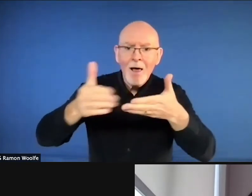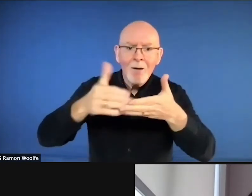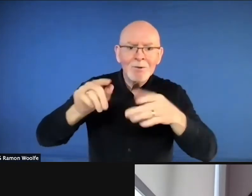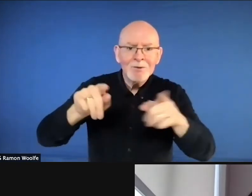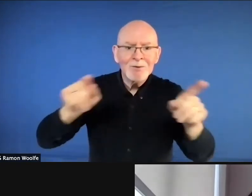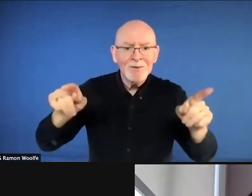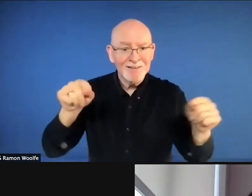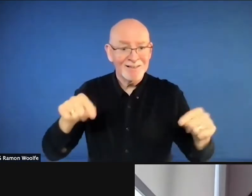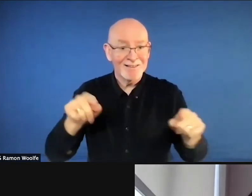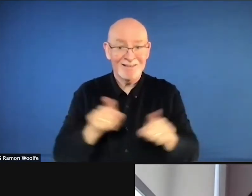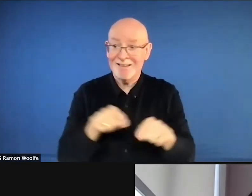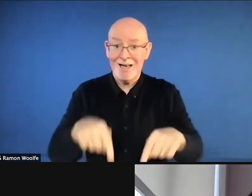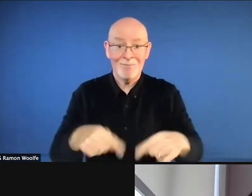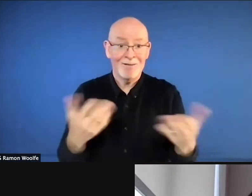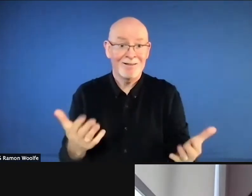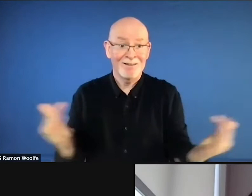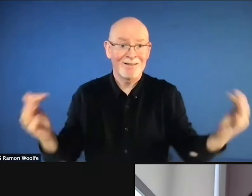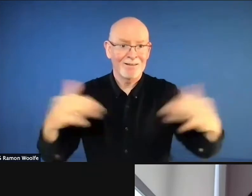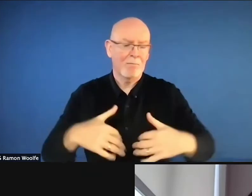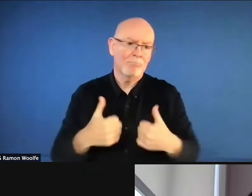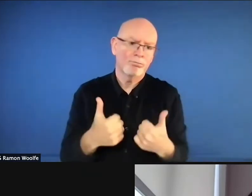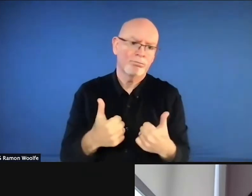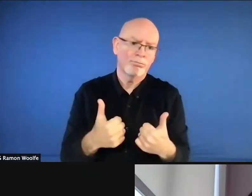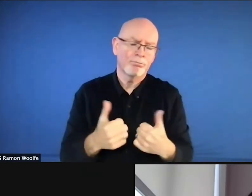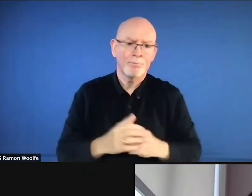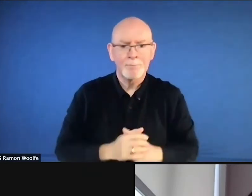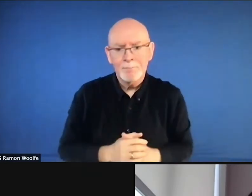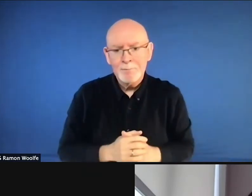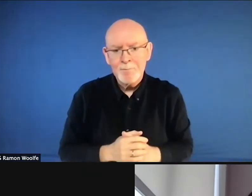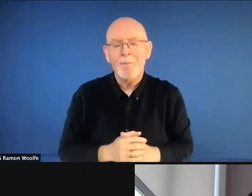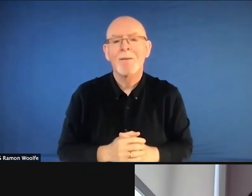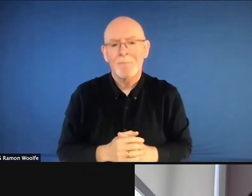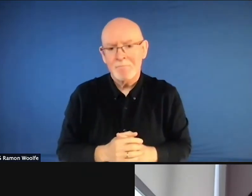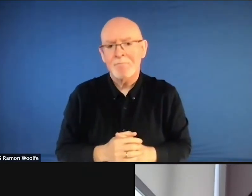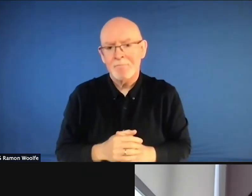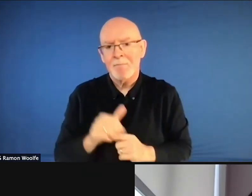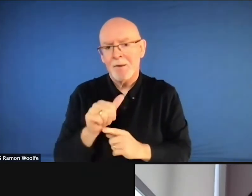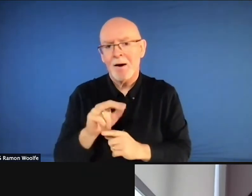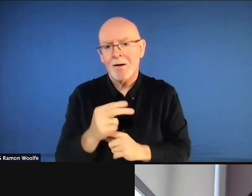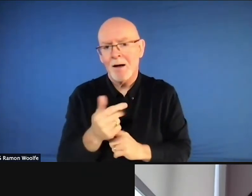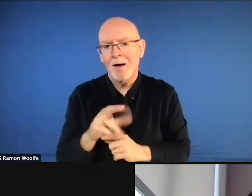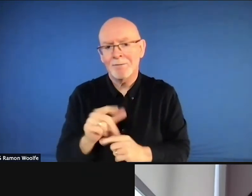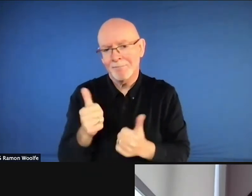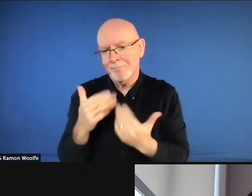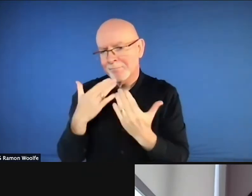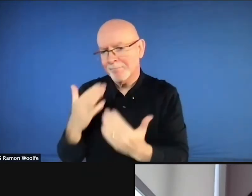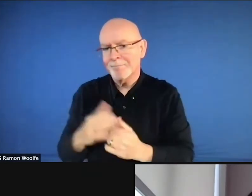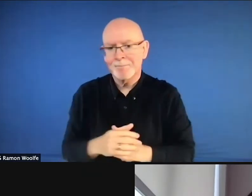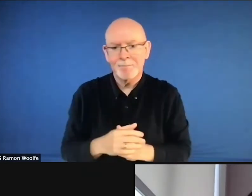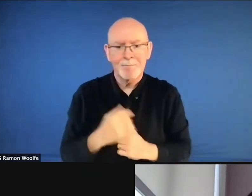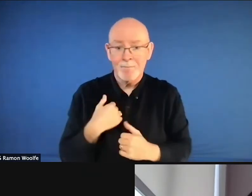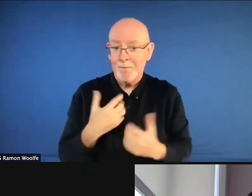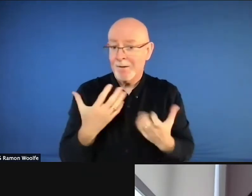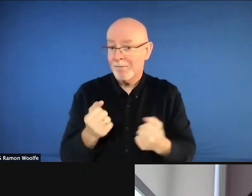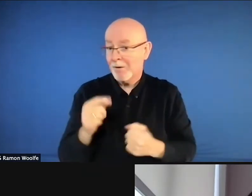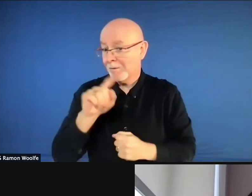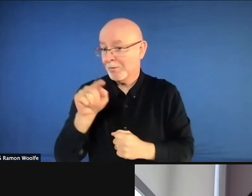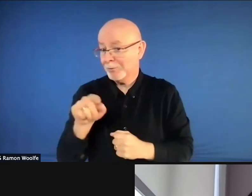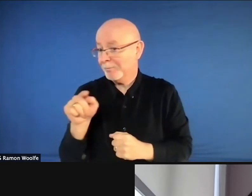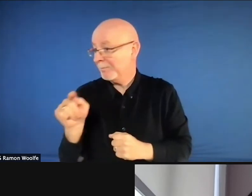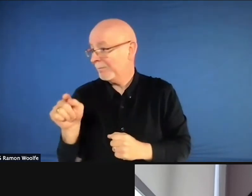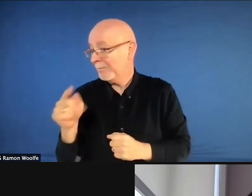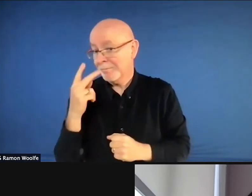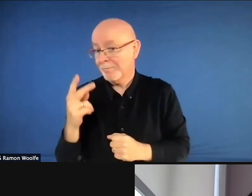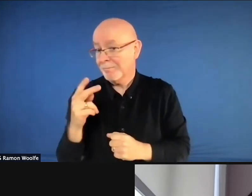Valeria writes, how does the Code of Ethics address the issue of overassessment of burdening communities